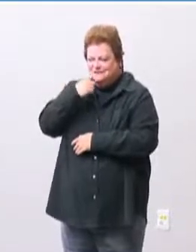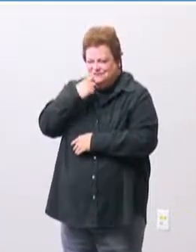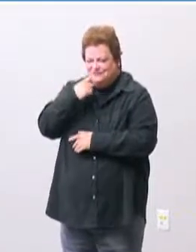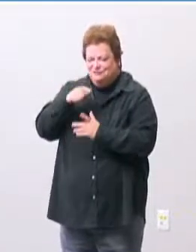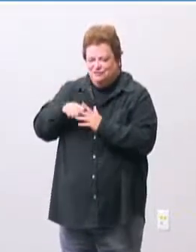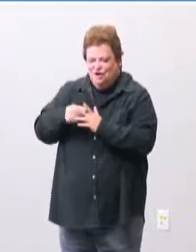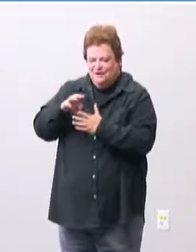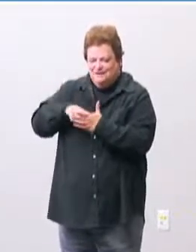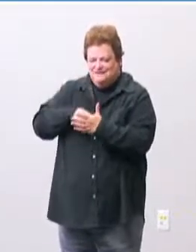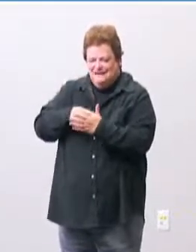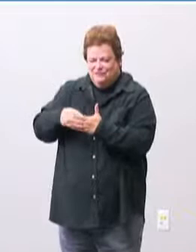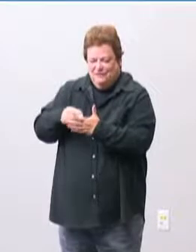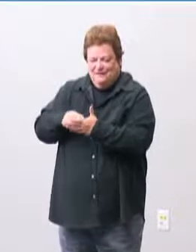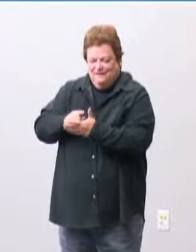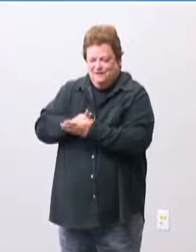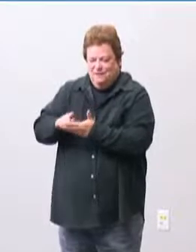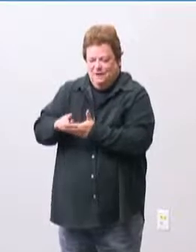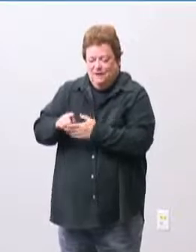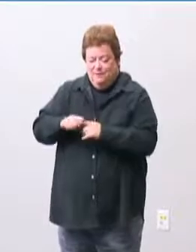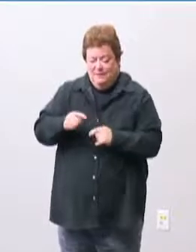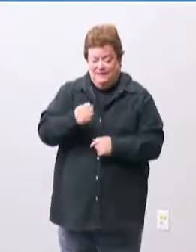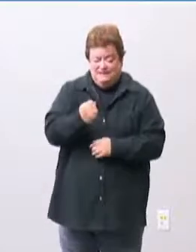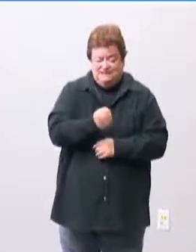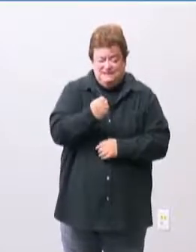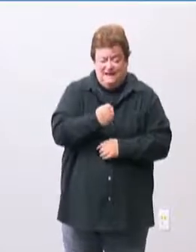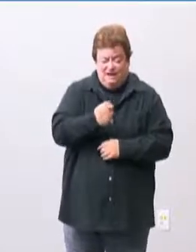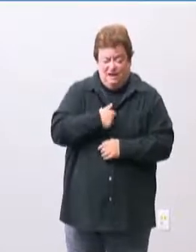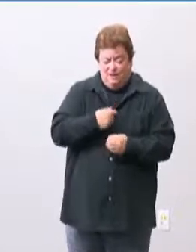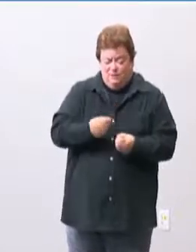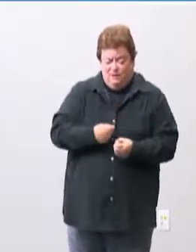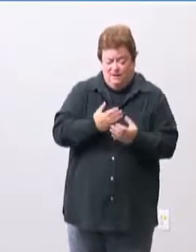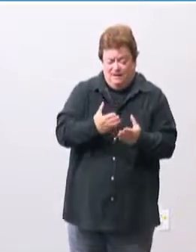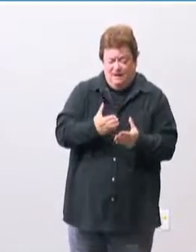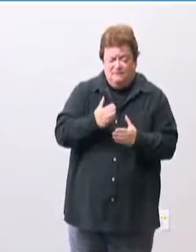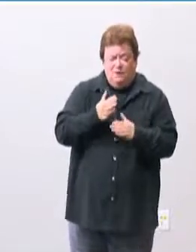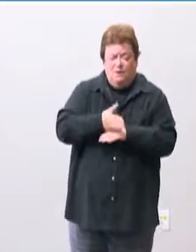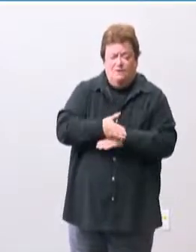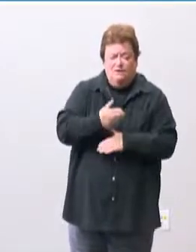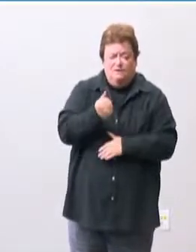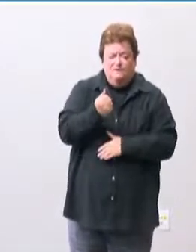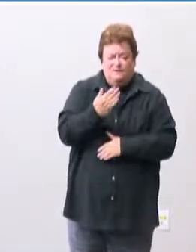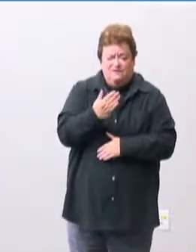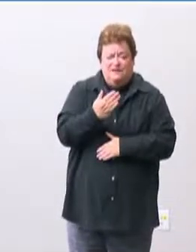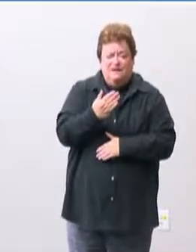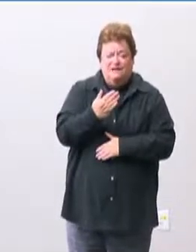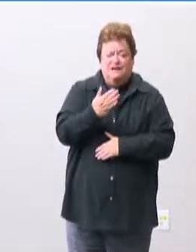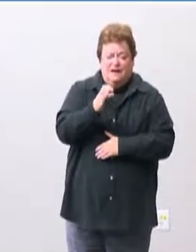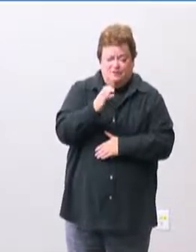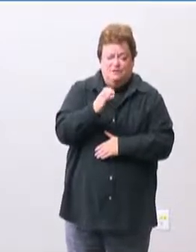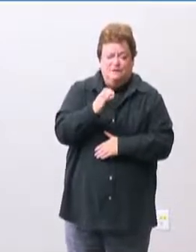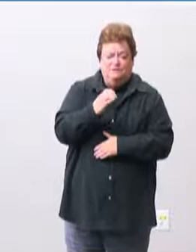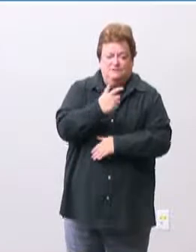this week. But on Saturday, we provided over 1,500 doses.